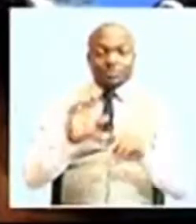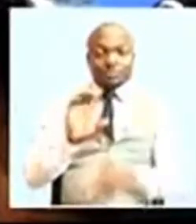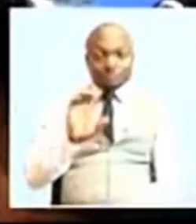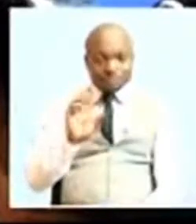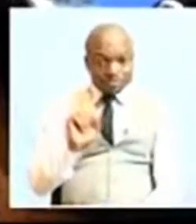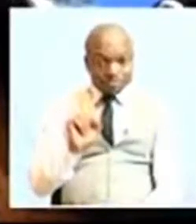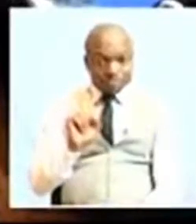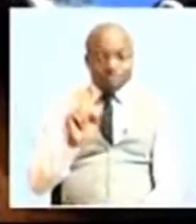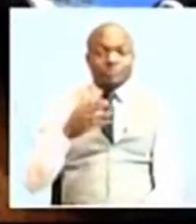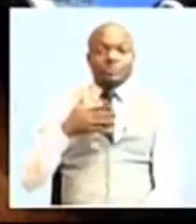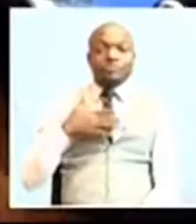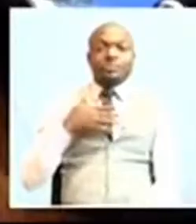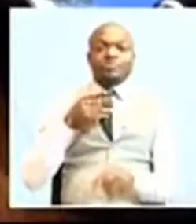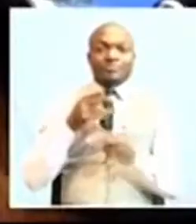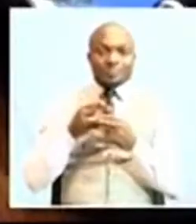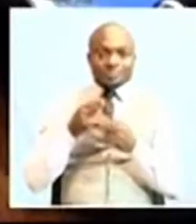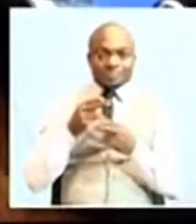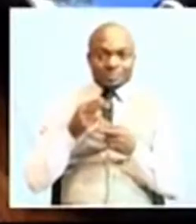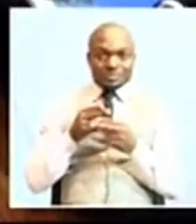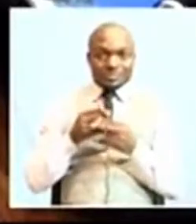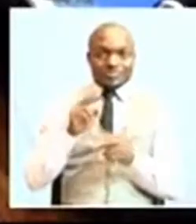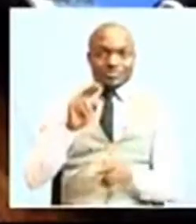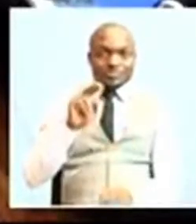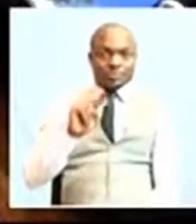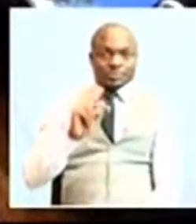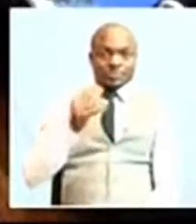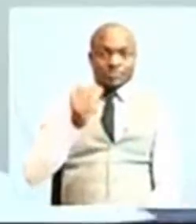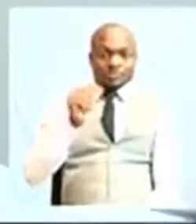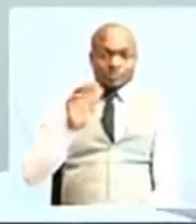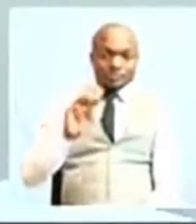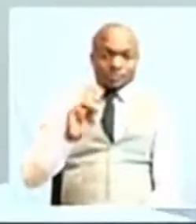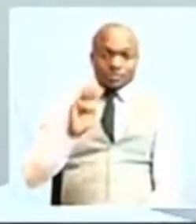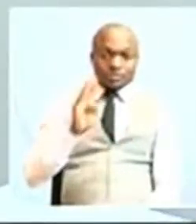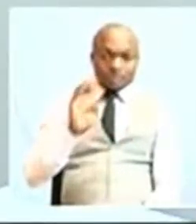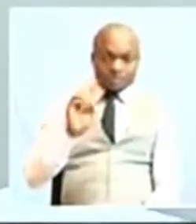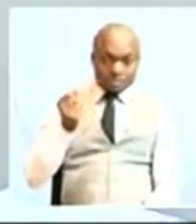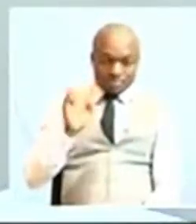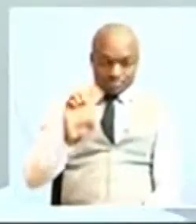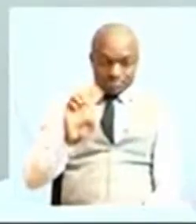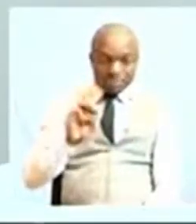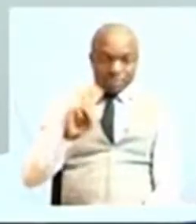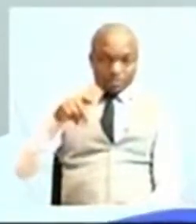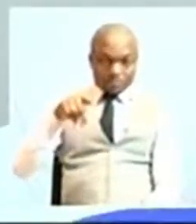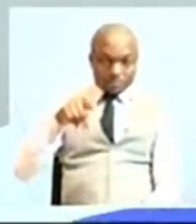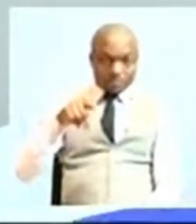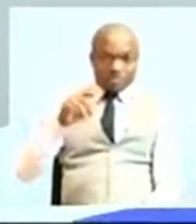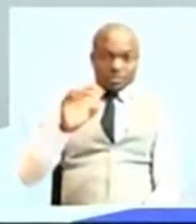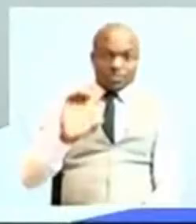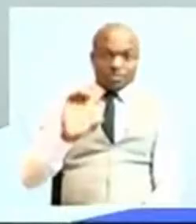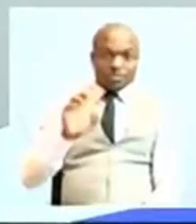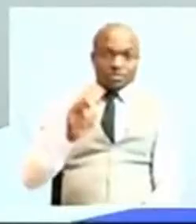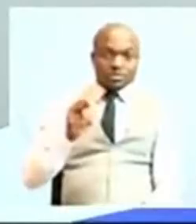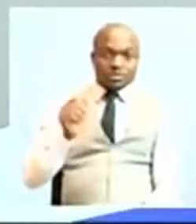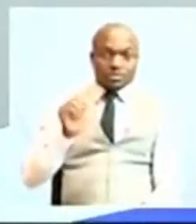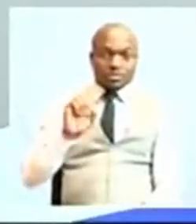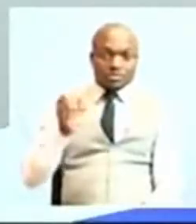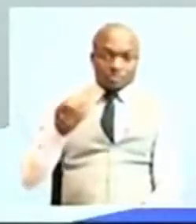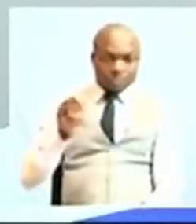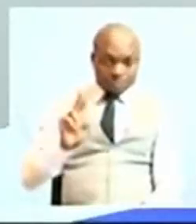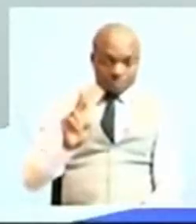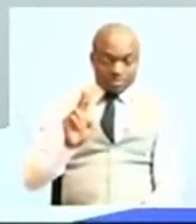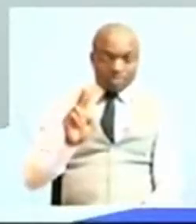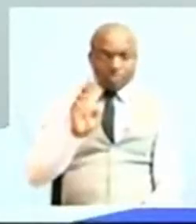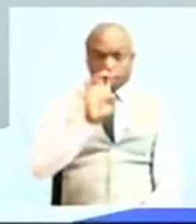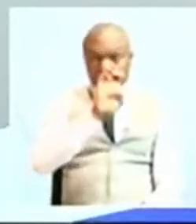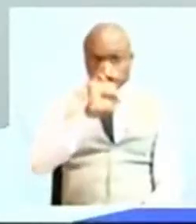And Mishek Mtetwa Nyambose. I represent the wonderful people of Chasefu constituency in Eastern Province,